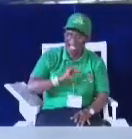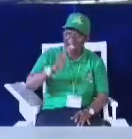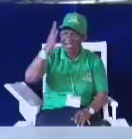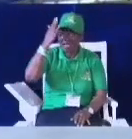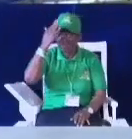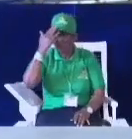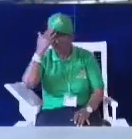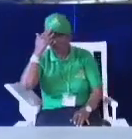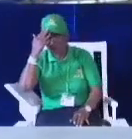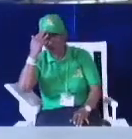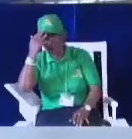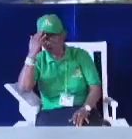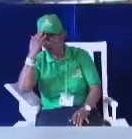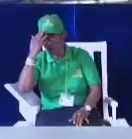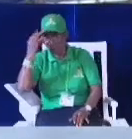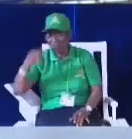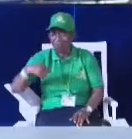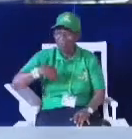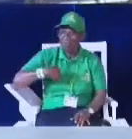yes, I